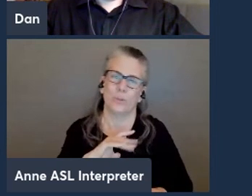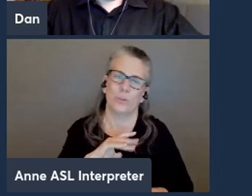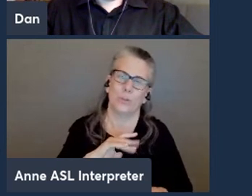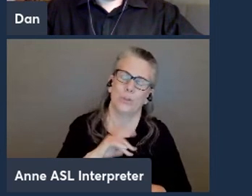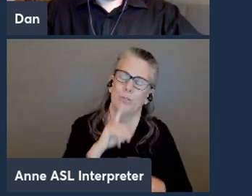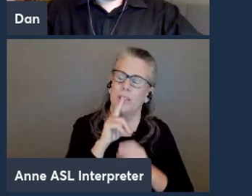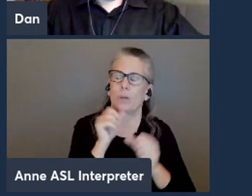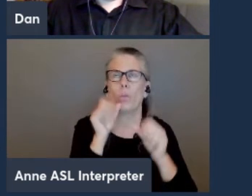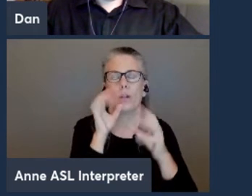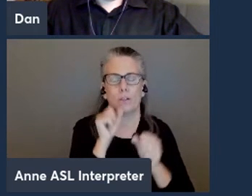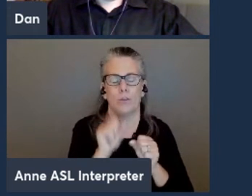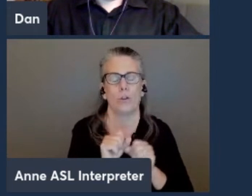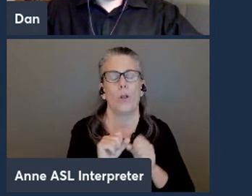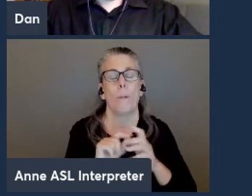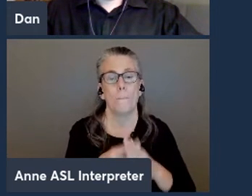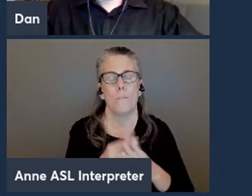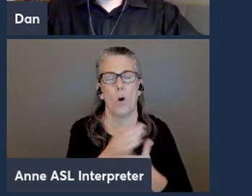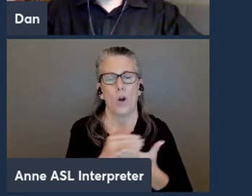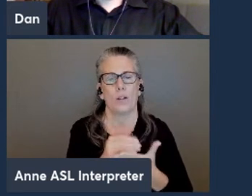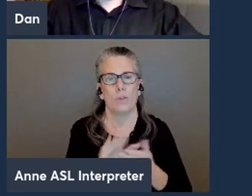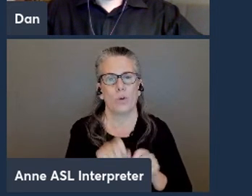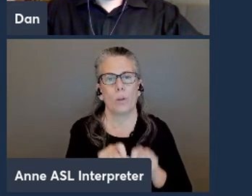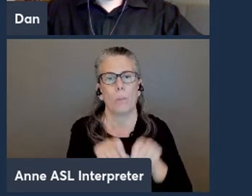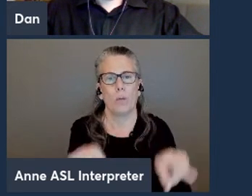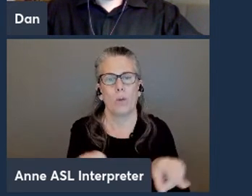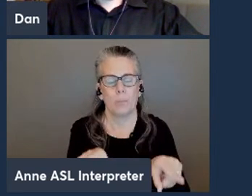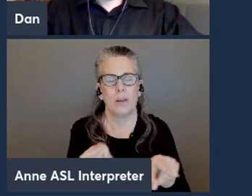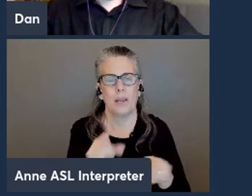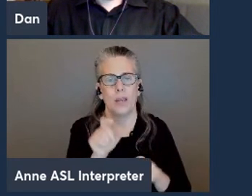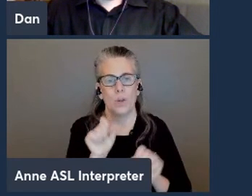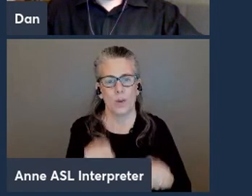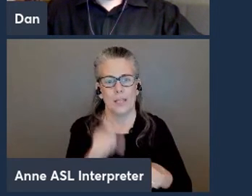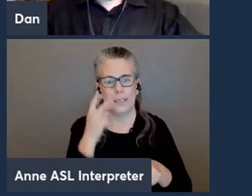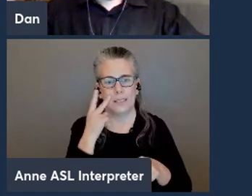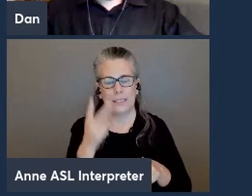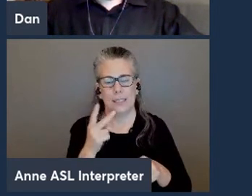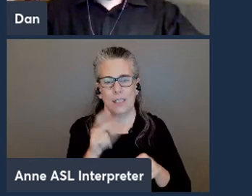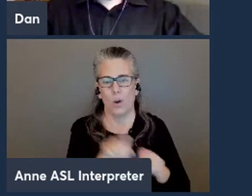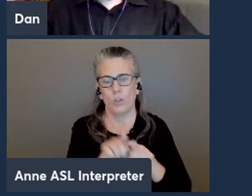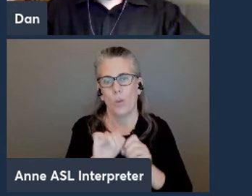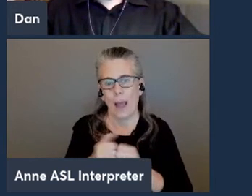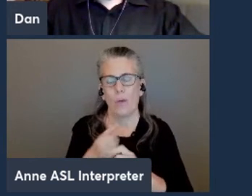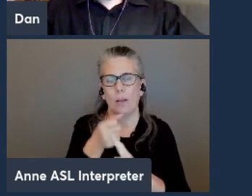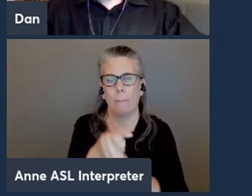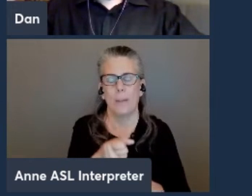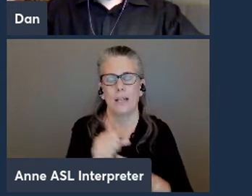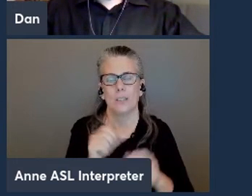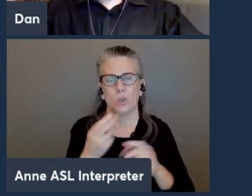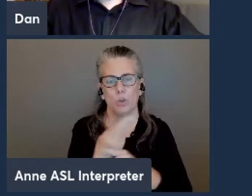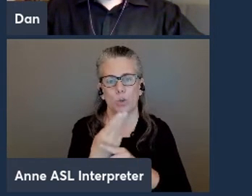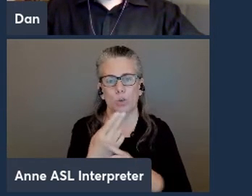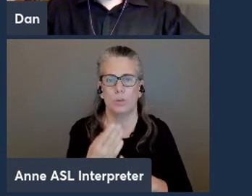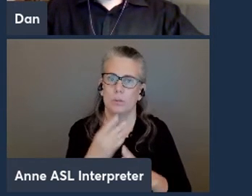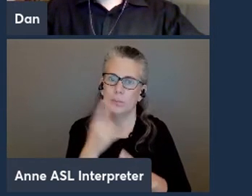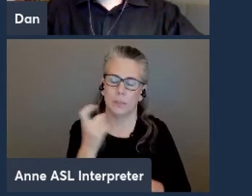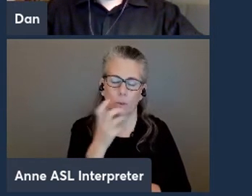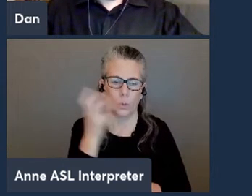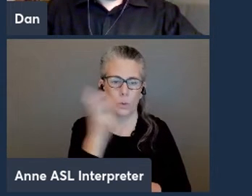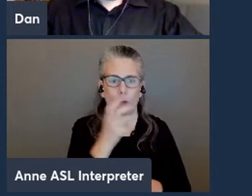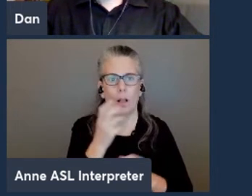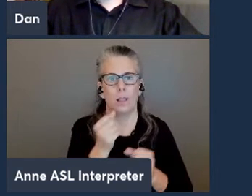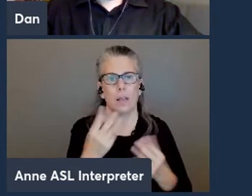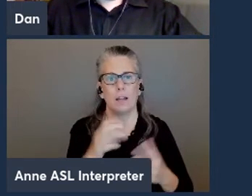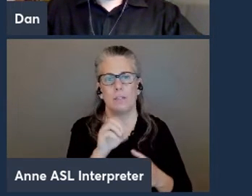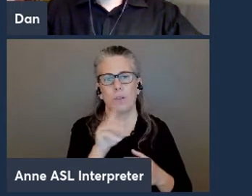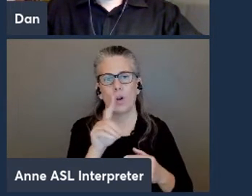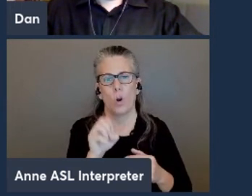deployment pipeline because you can actually see has a change actually impacted the end users, because let's be honest, a lot of that code runs on a user's